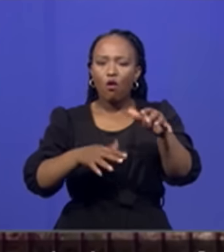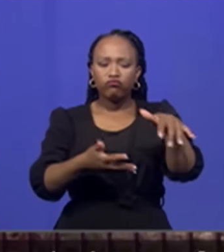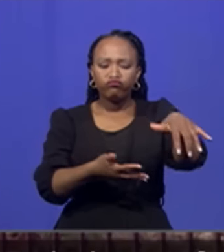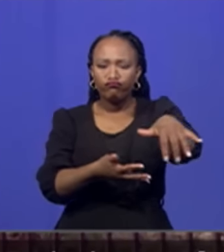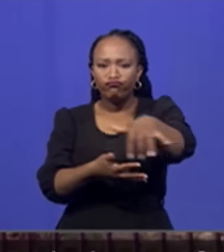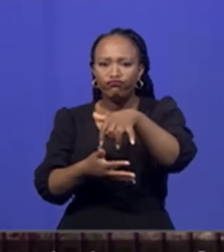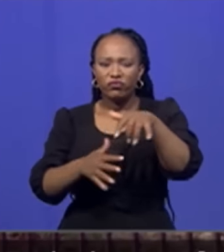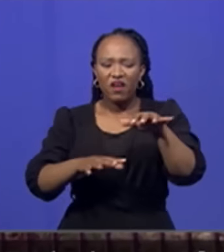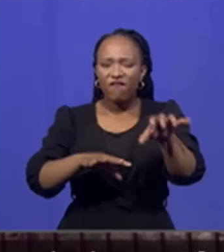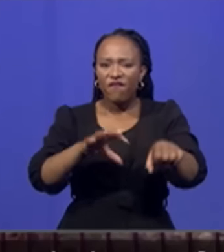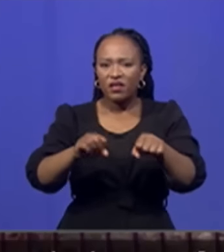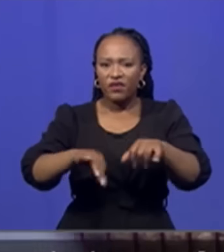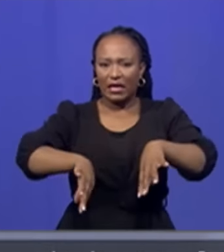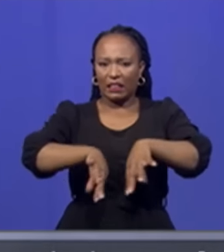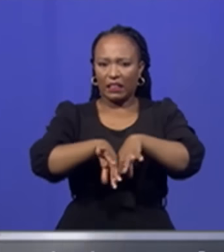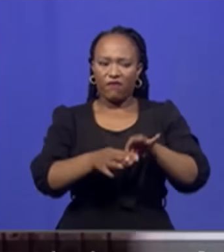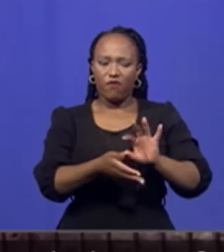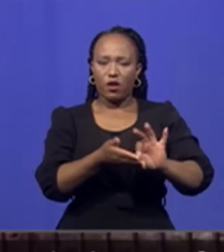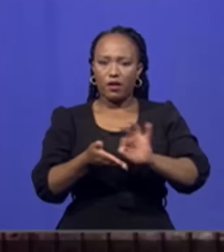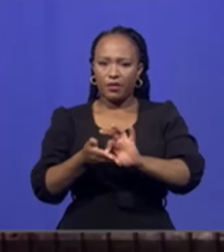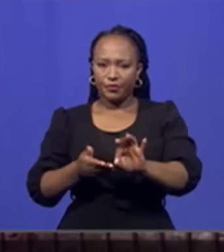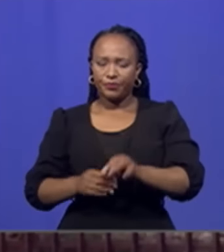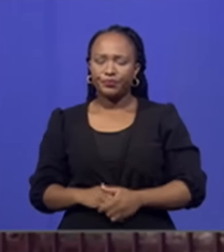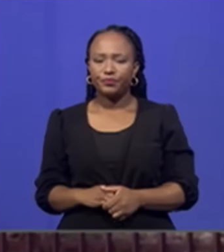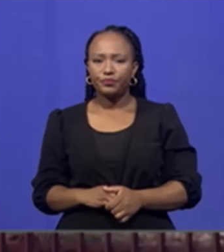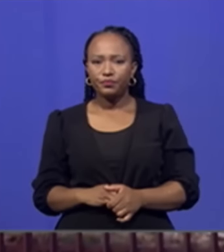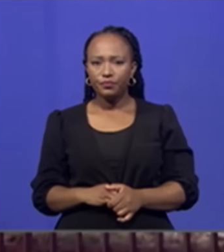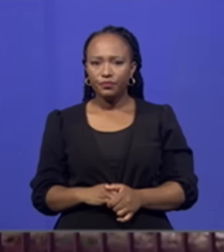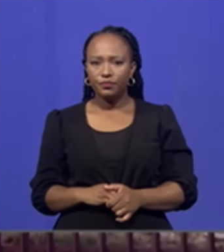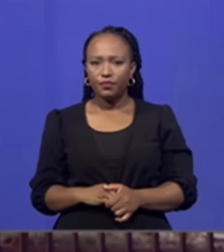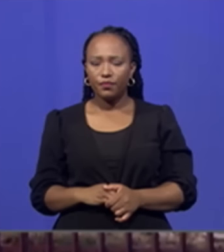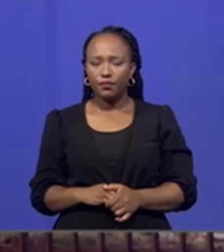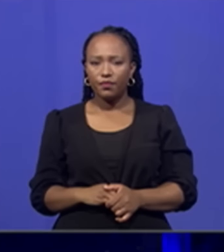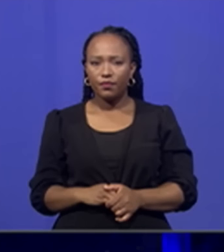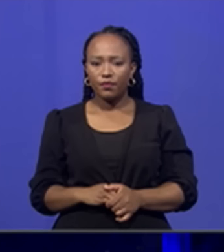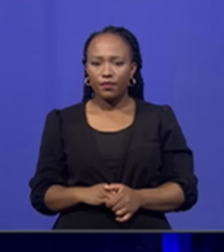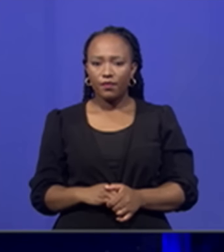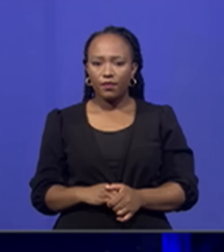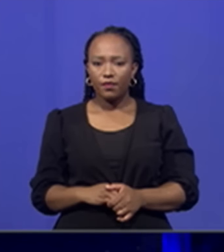Sentle English, SABC News, Lichtenburg.